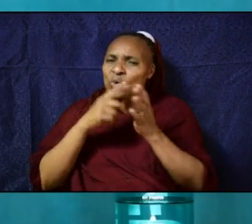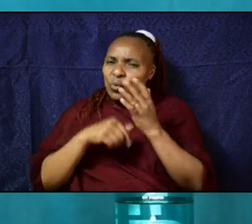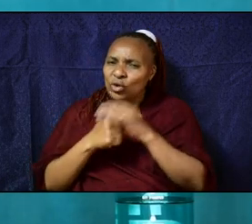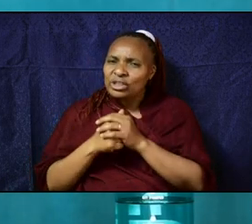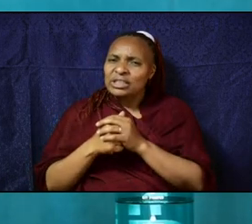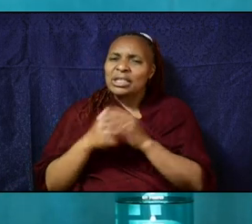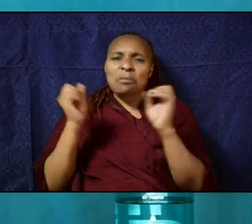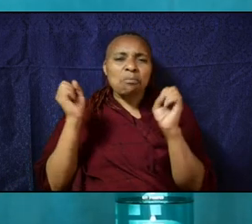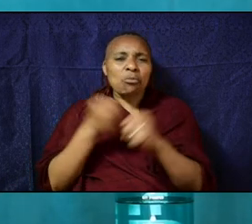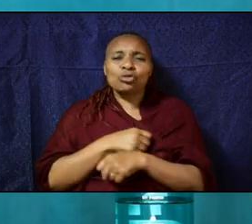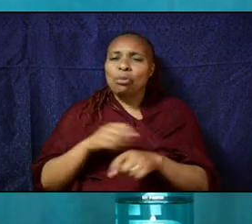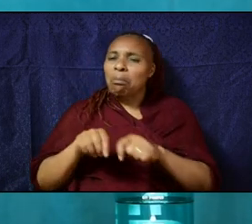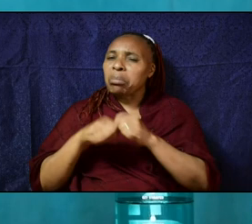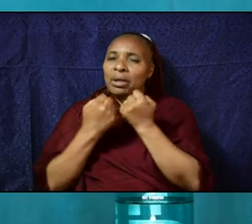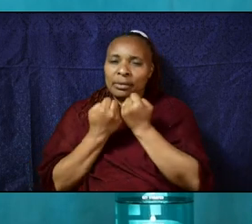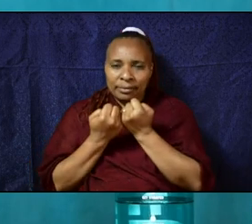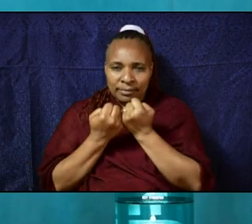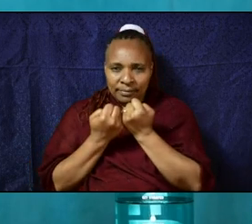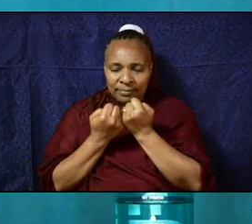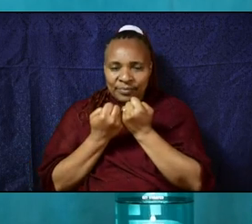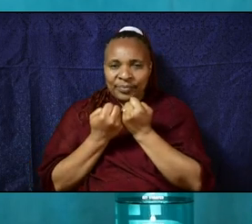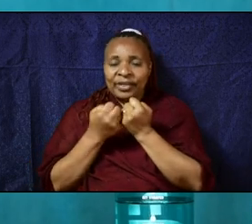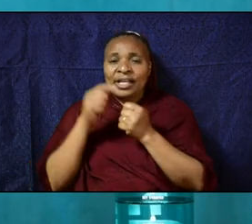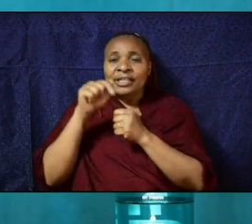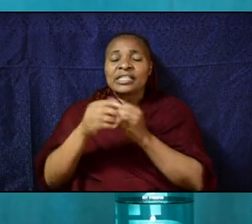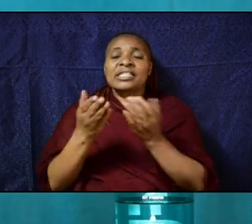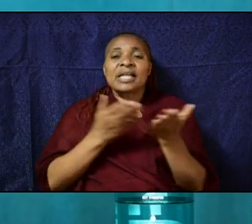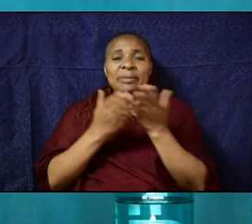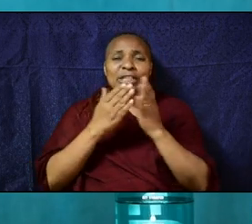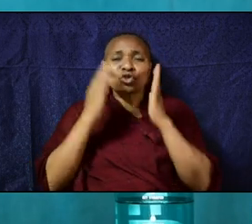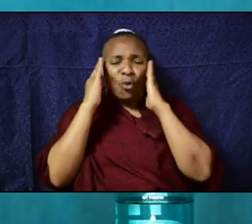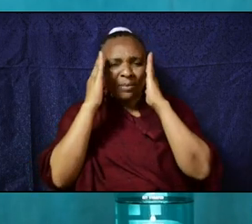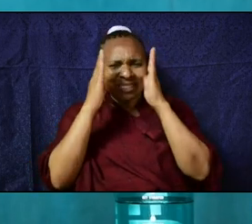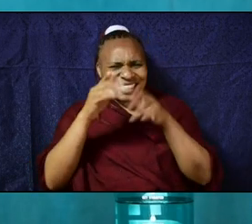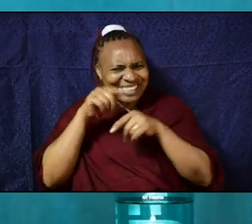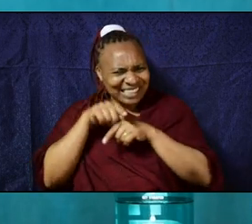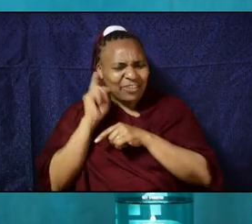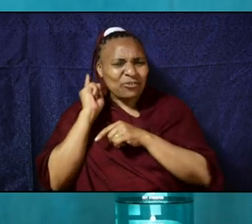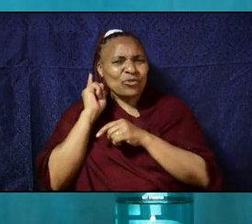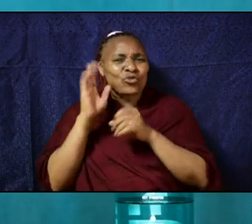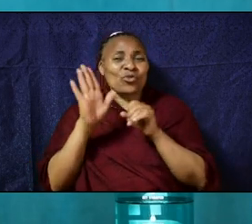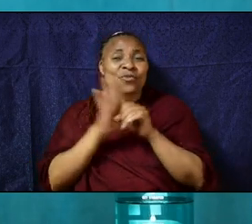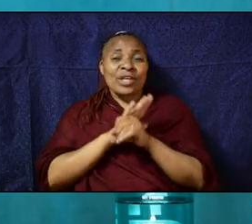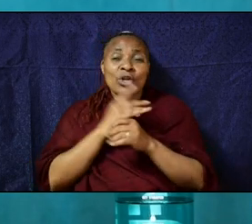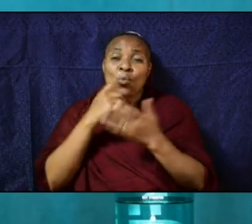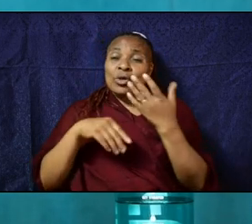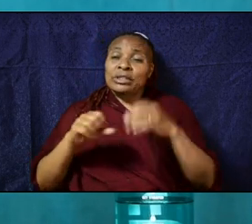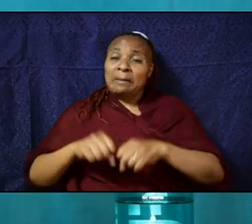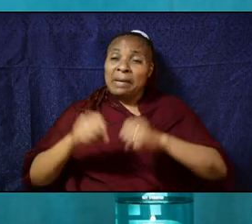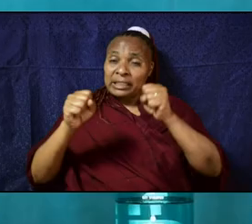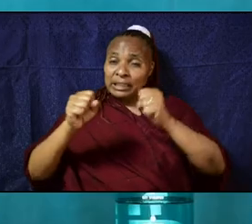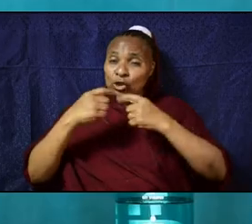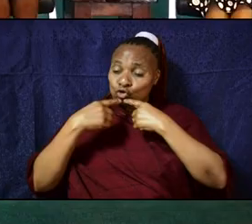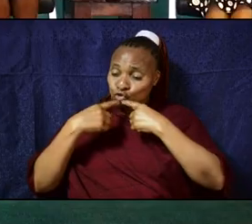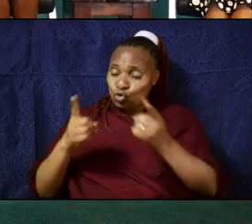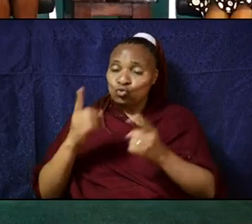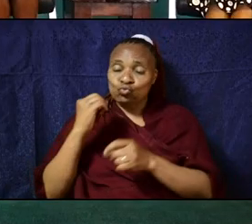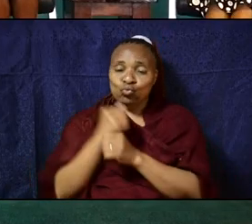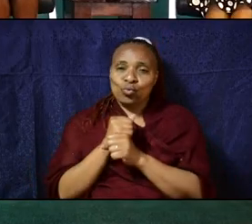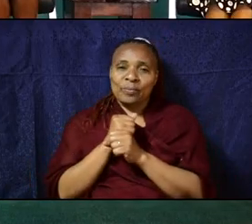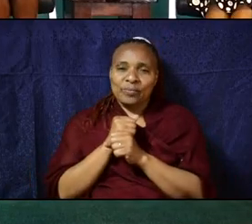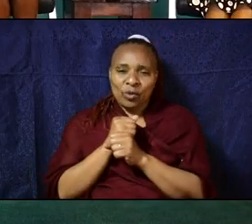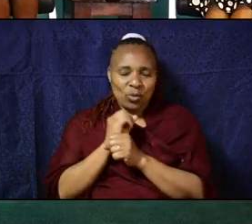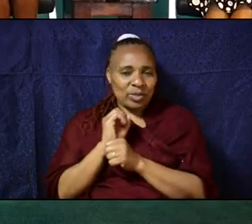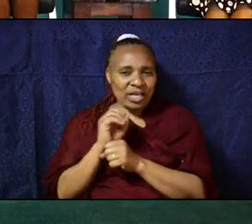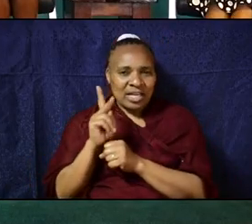not going to break that vow. So this servant had committed himself to fulfilling what his master had told him to do.